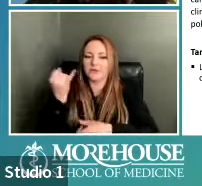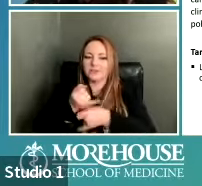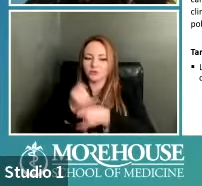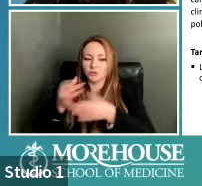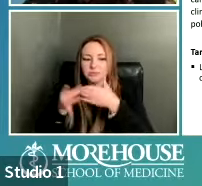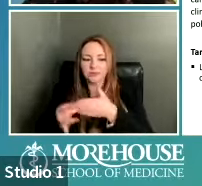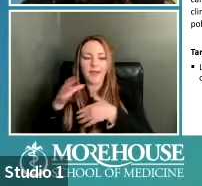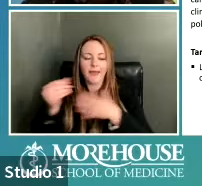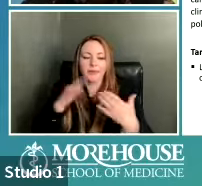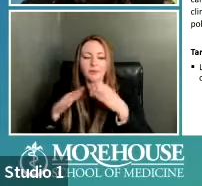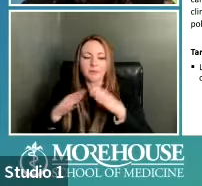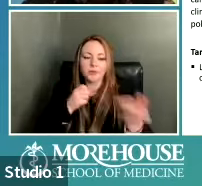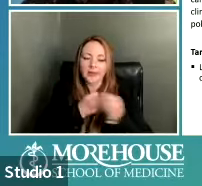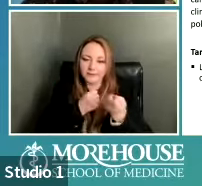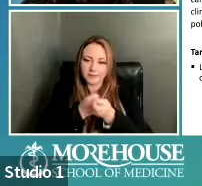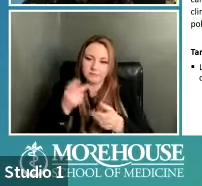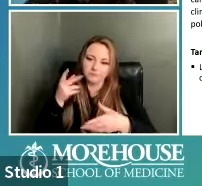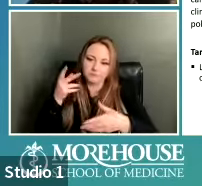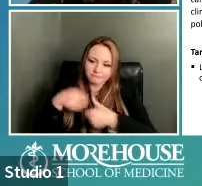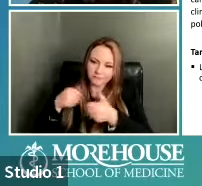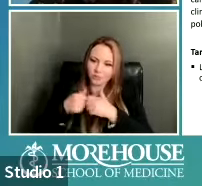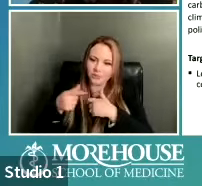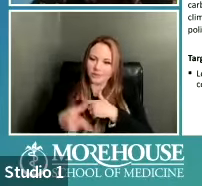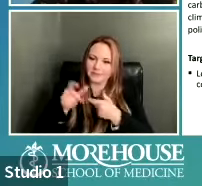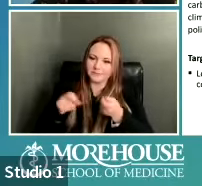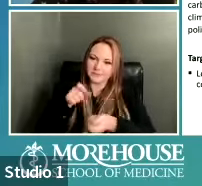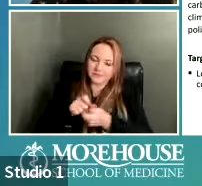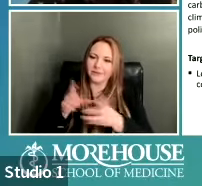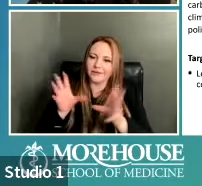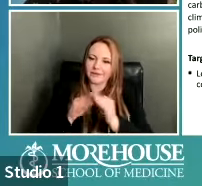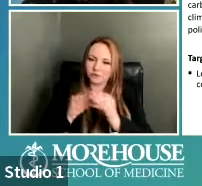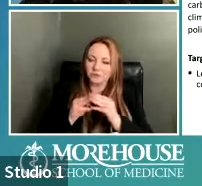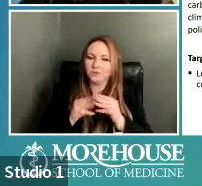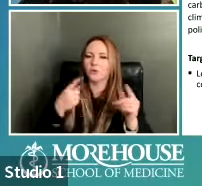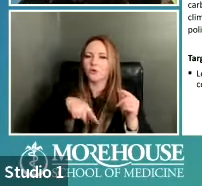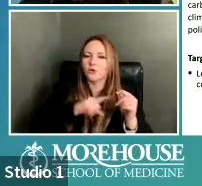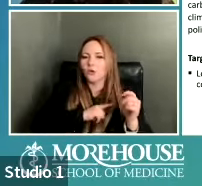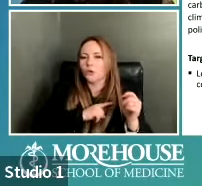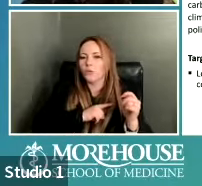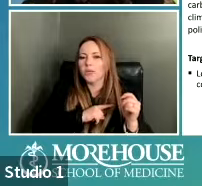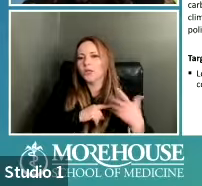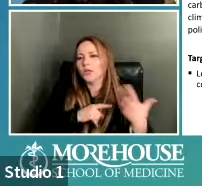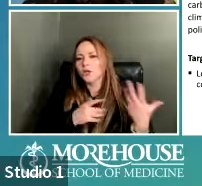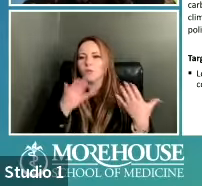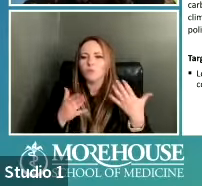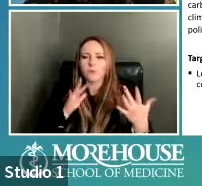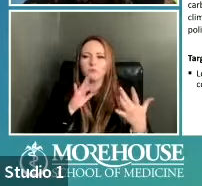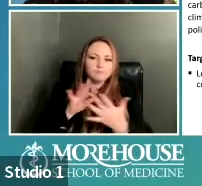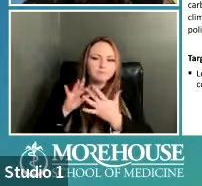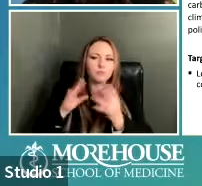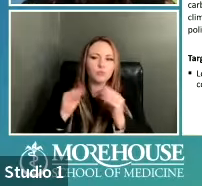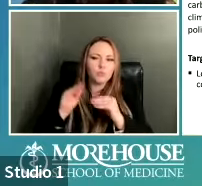community advocates to participate in this specific session. And we reached over, I would say, about over